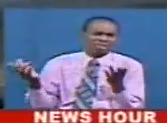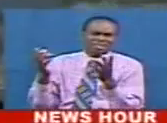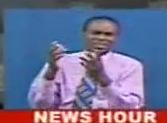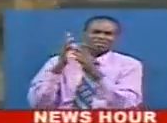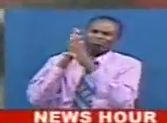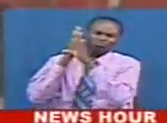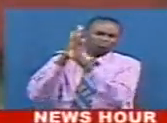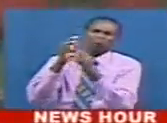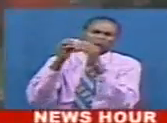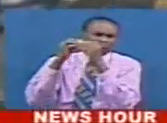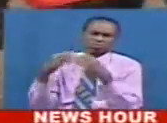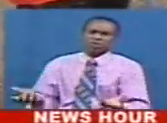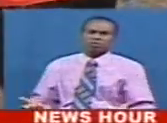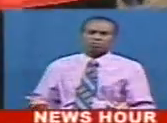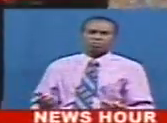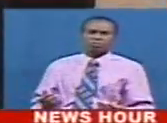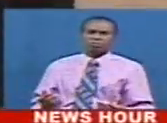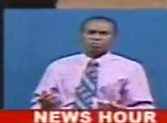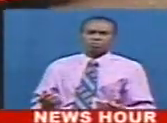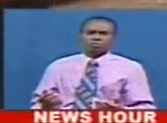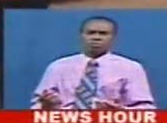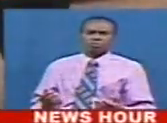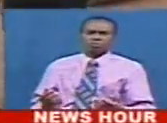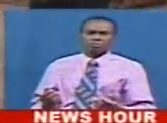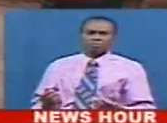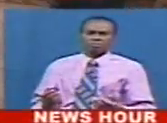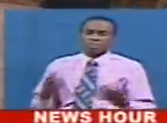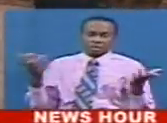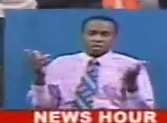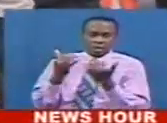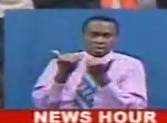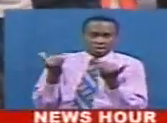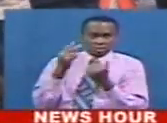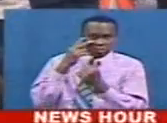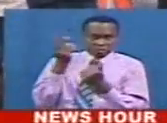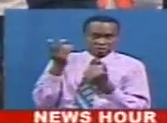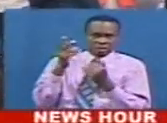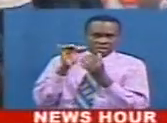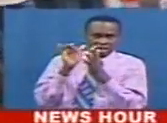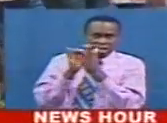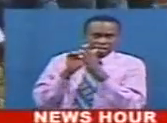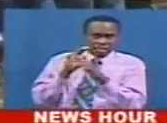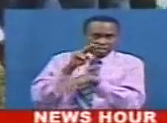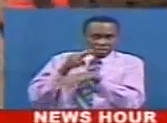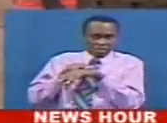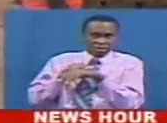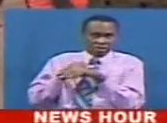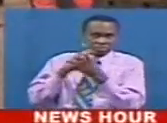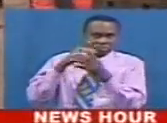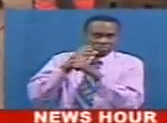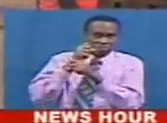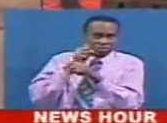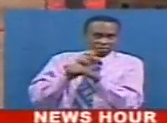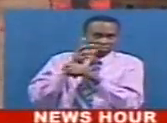it difficult for the traffic to flow. Though there has not been any comprehensive study done to show how much the nation loses to this